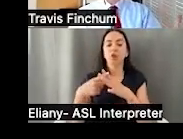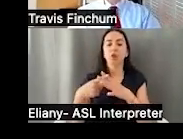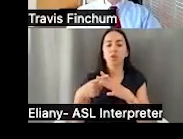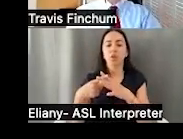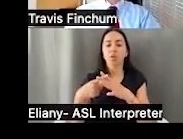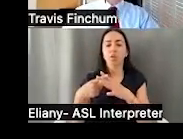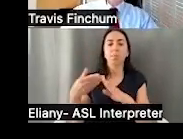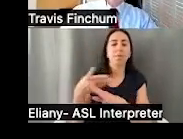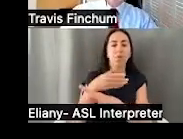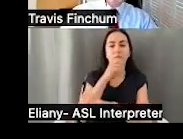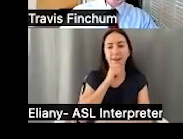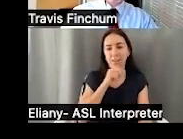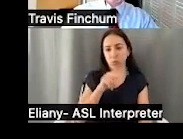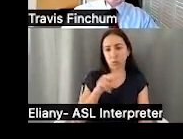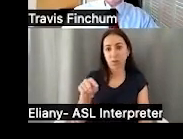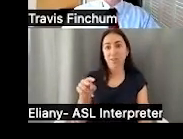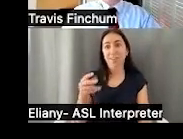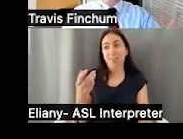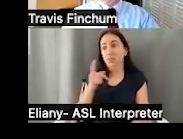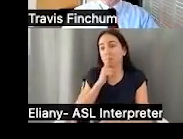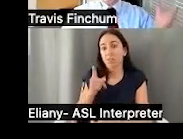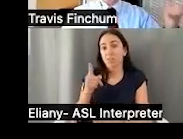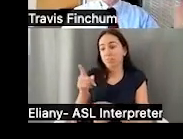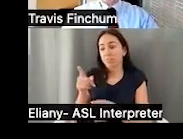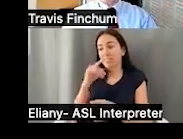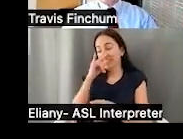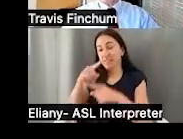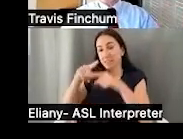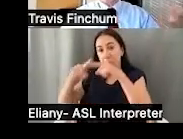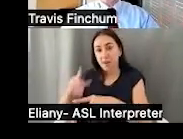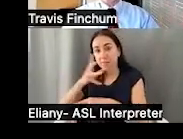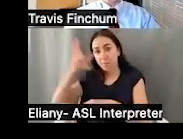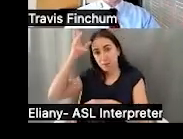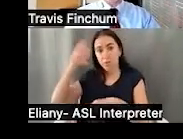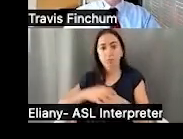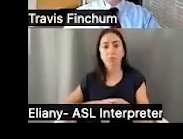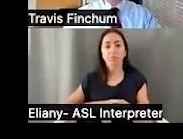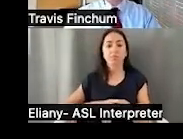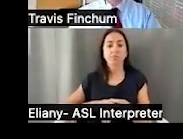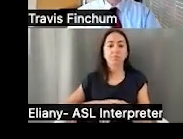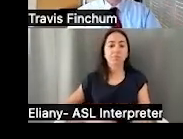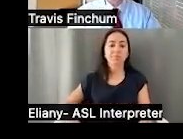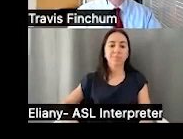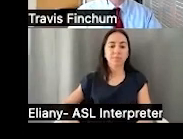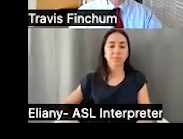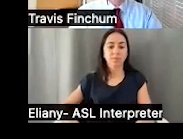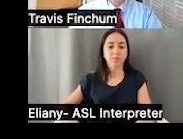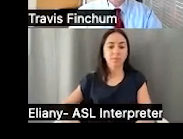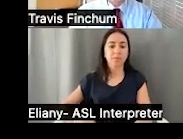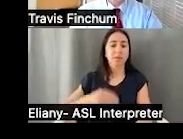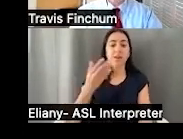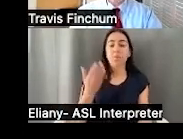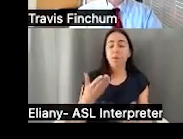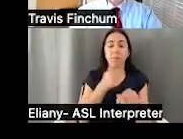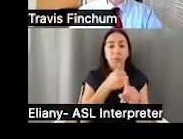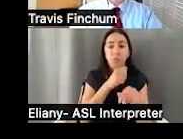has remained basically dependent upon the parent. What that means is that they didn't go out and work and get so many credits of their